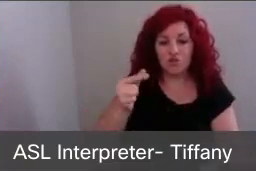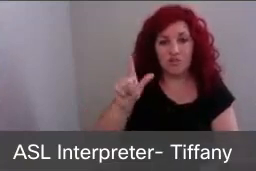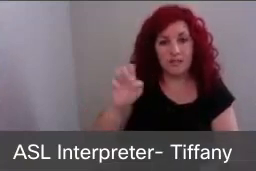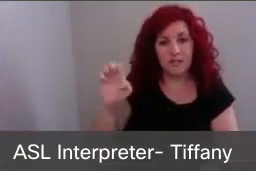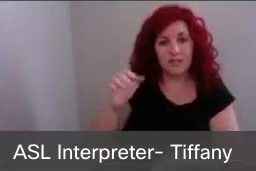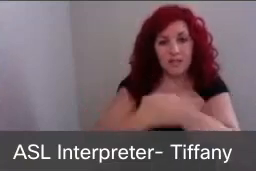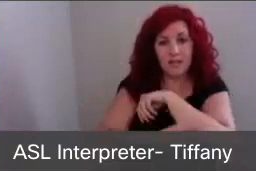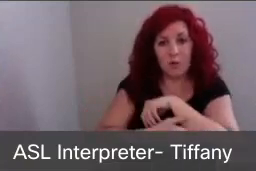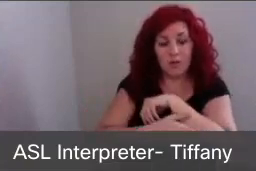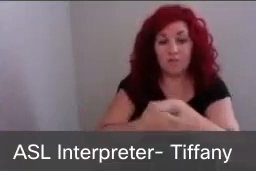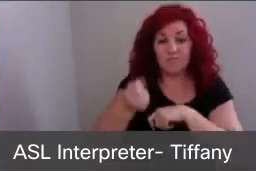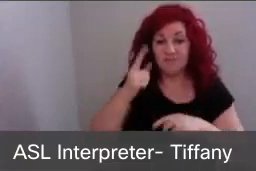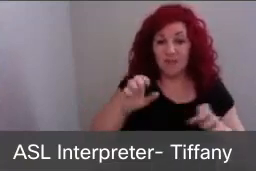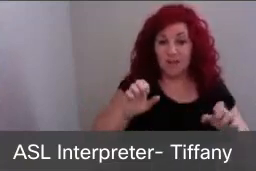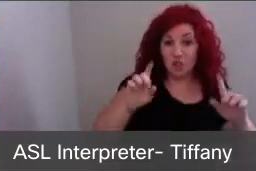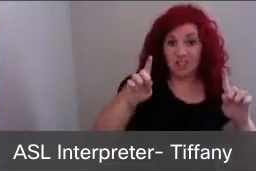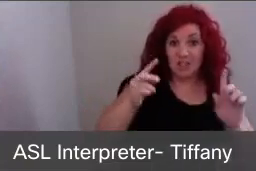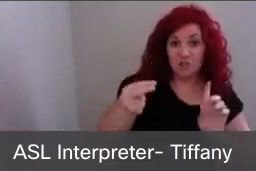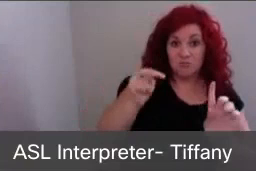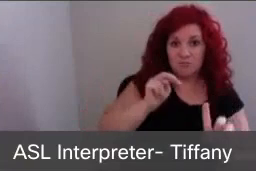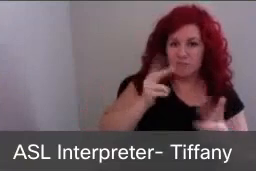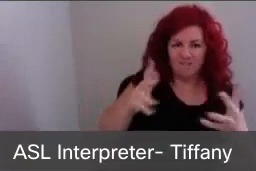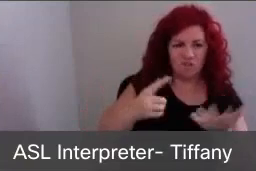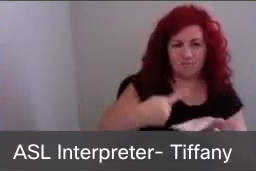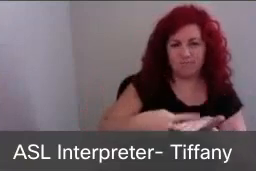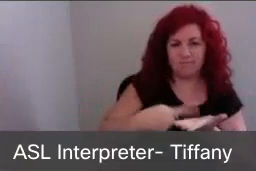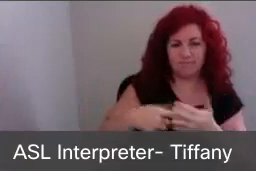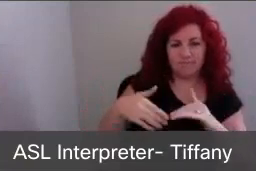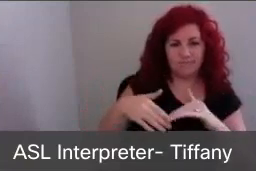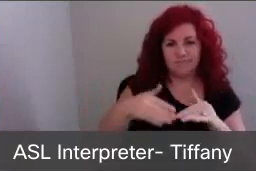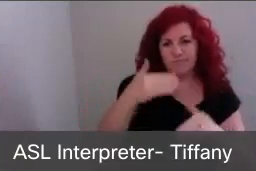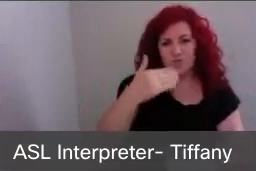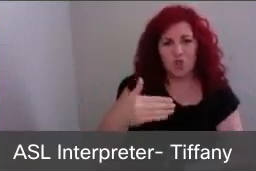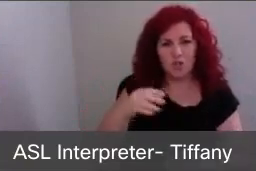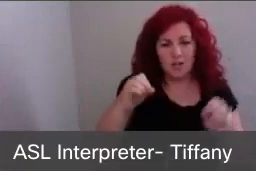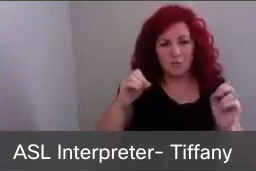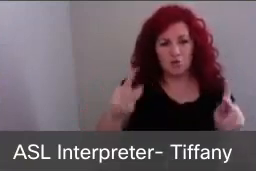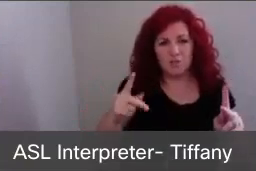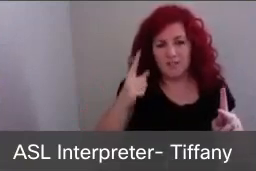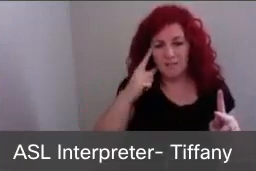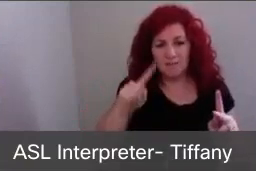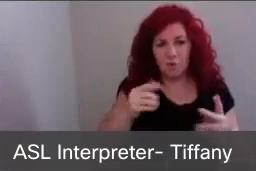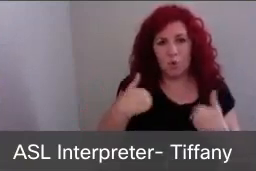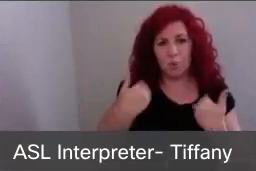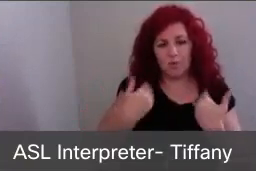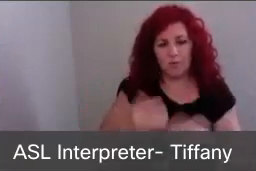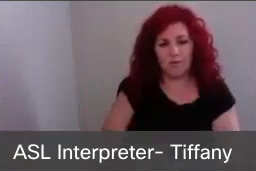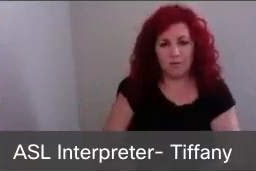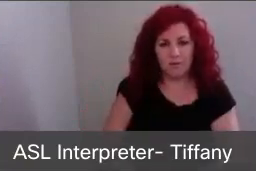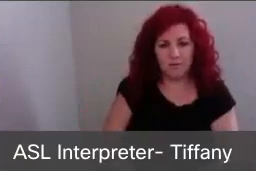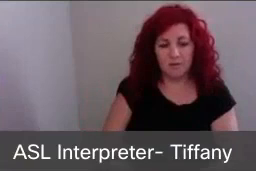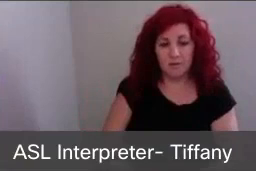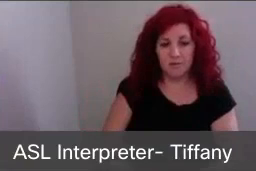The education aspect has already been spoken to. We have very good opportunities for our youth, both